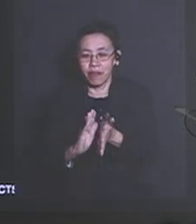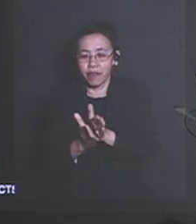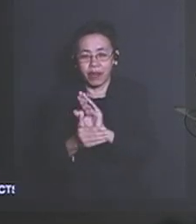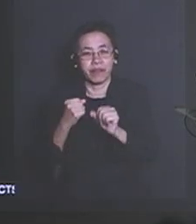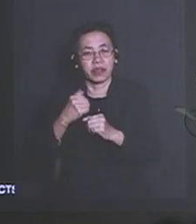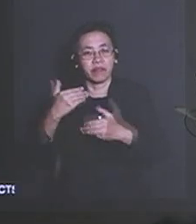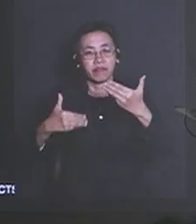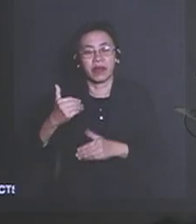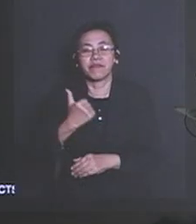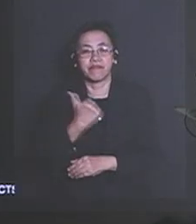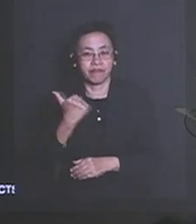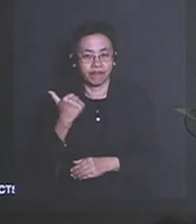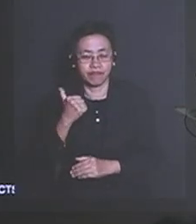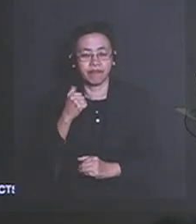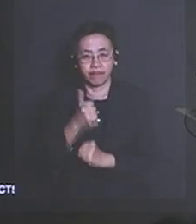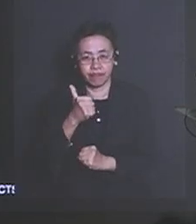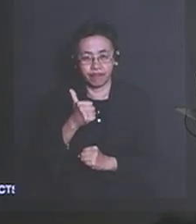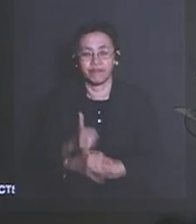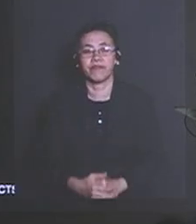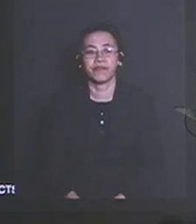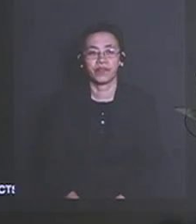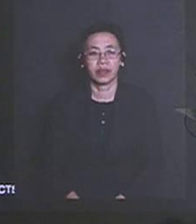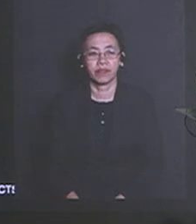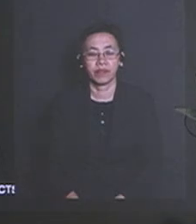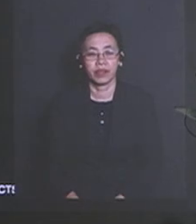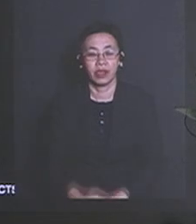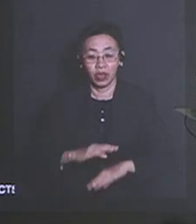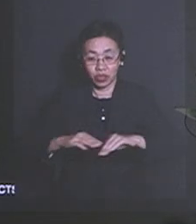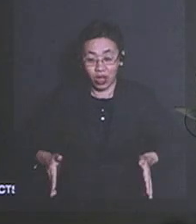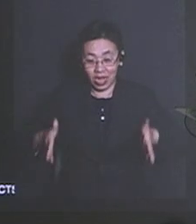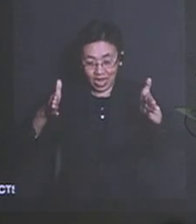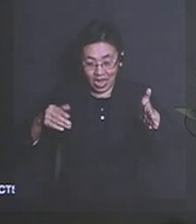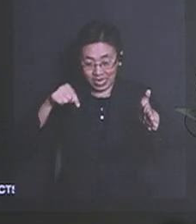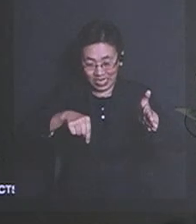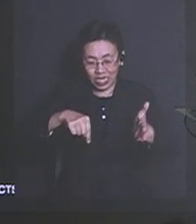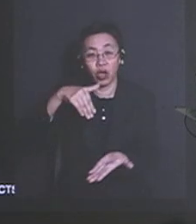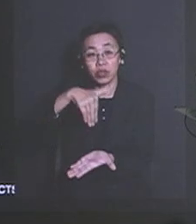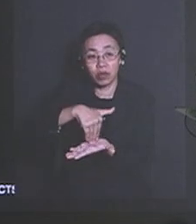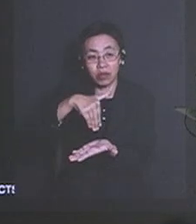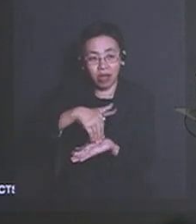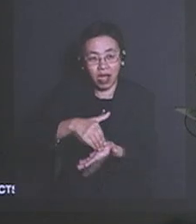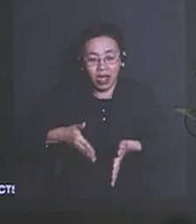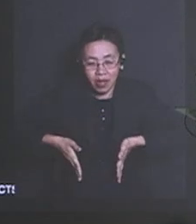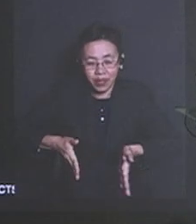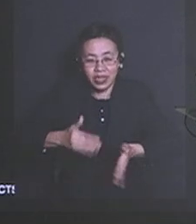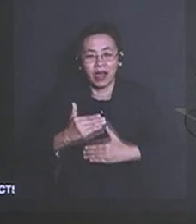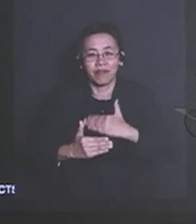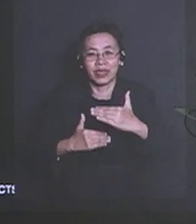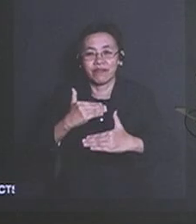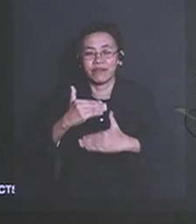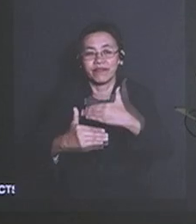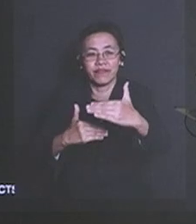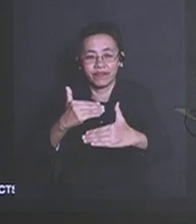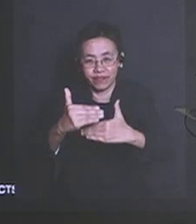In the center part of the building is the location of the main stair hall, which is the area of different ground level.